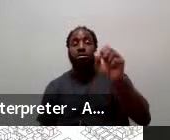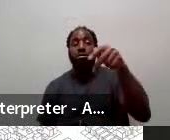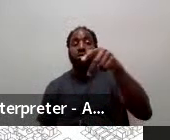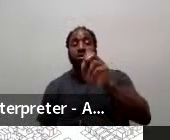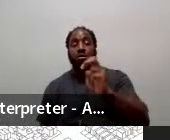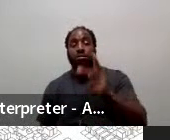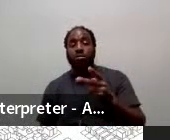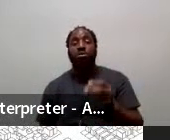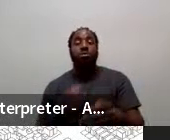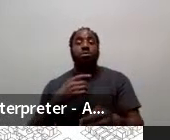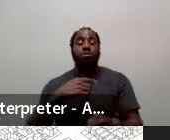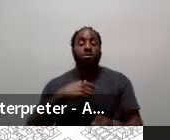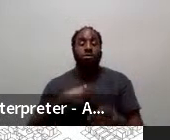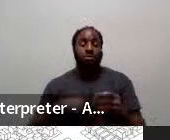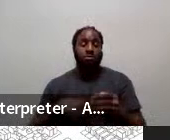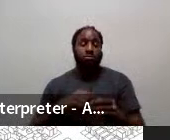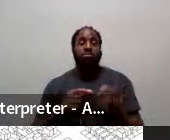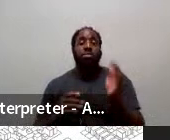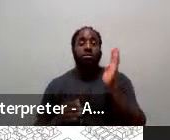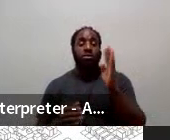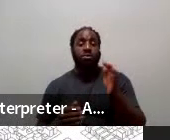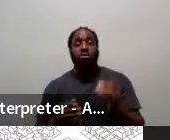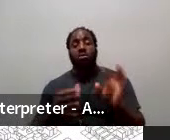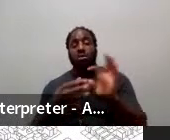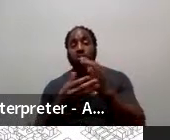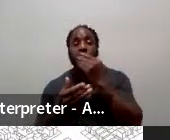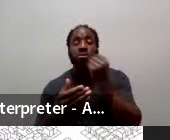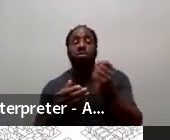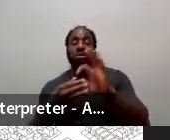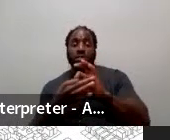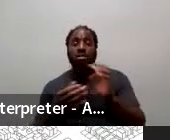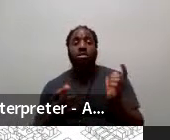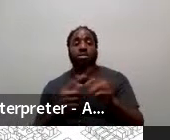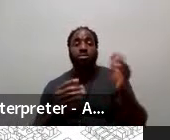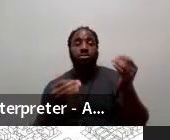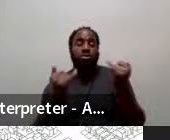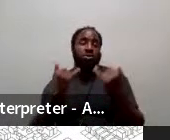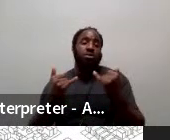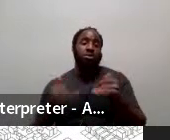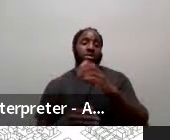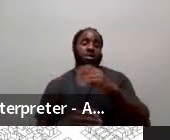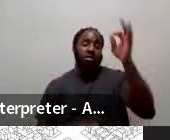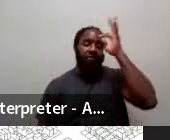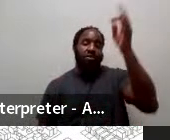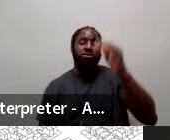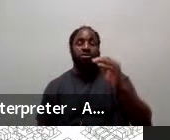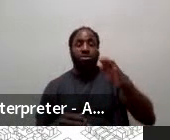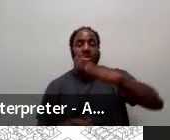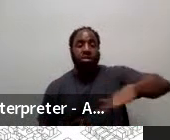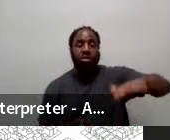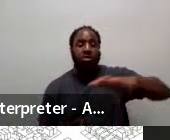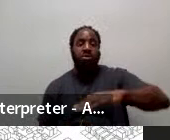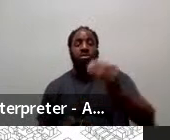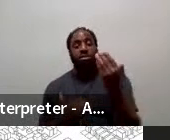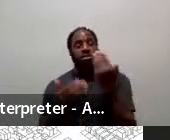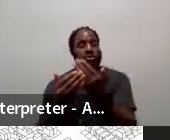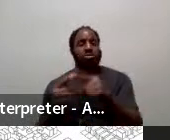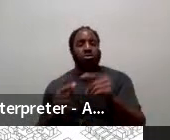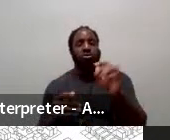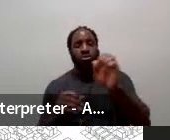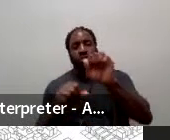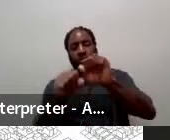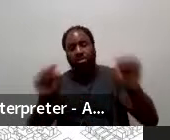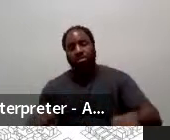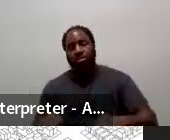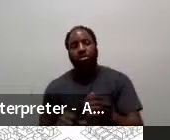tie together the area's job centers and to better connect to existing and future residential areas near the new station. Creating a